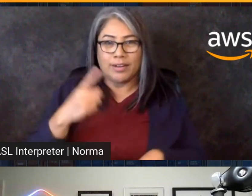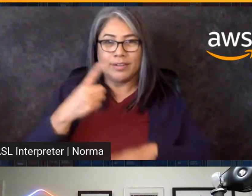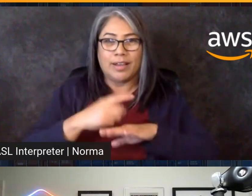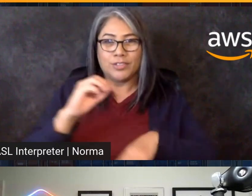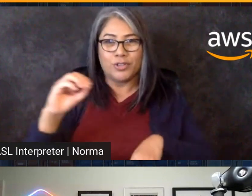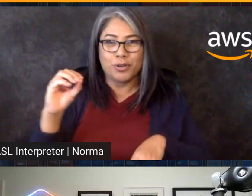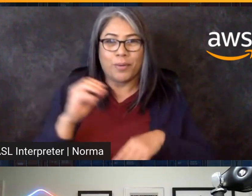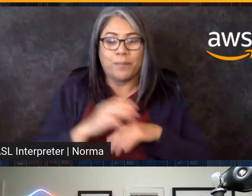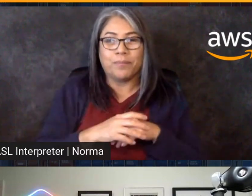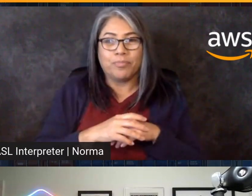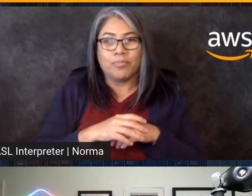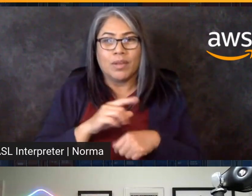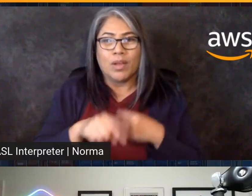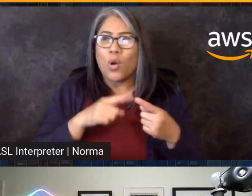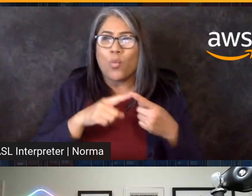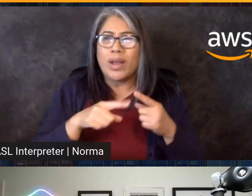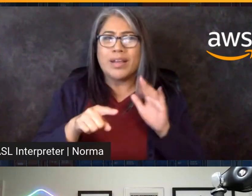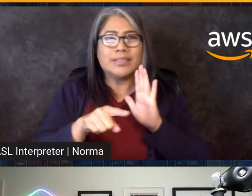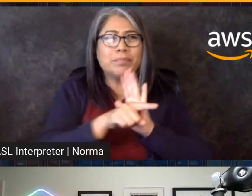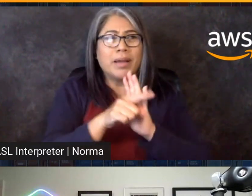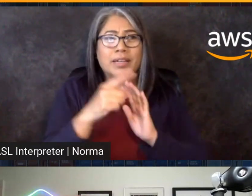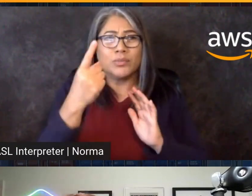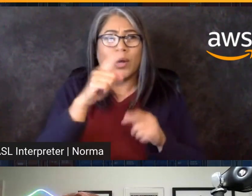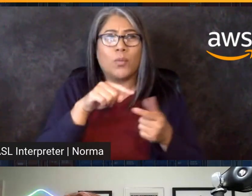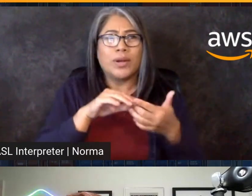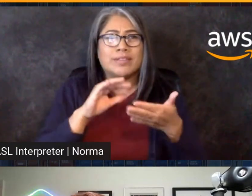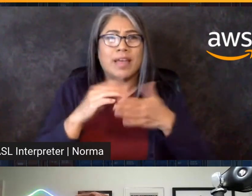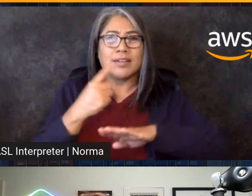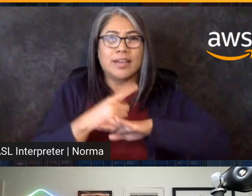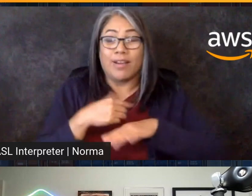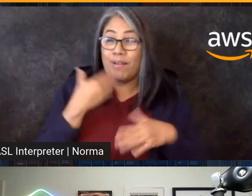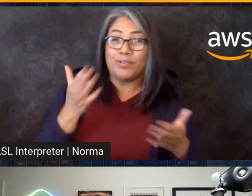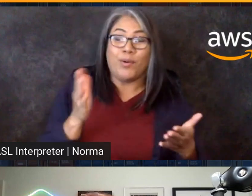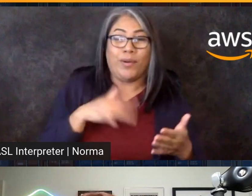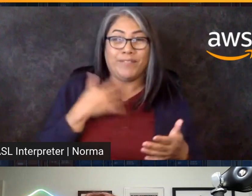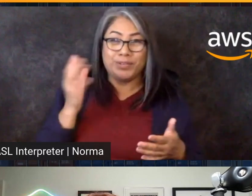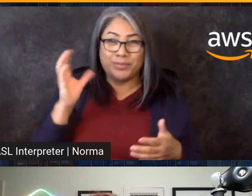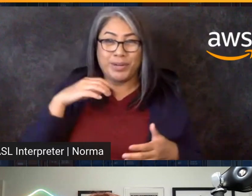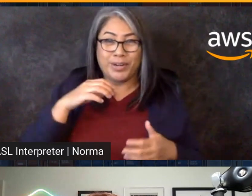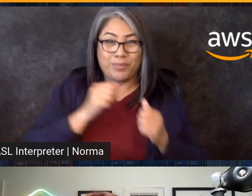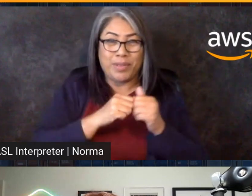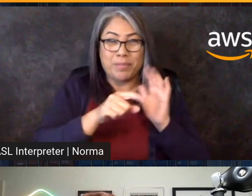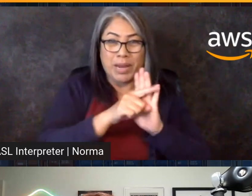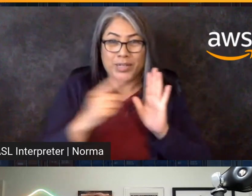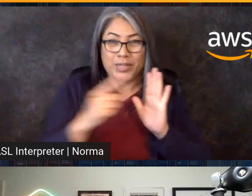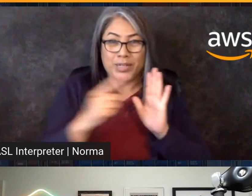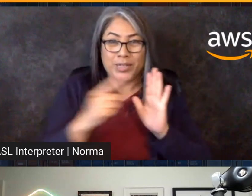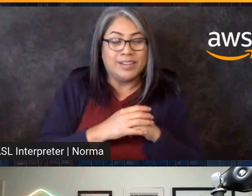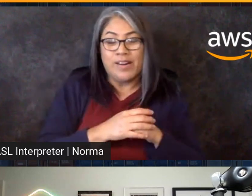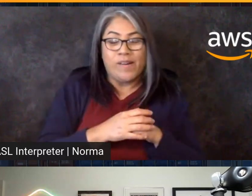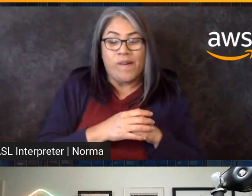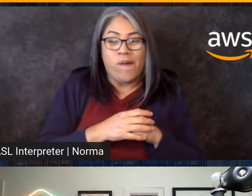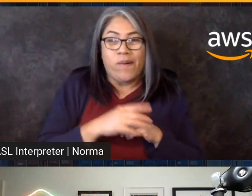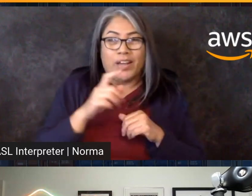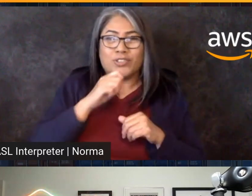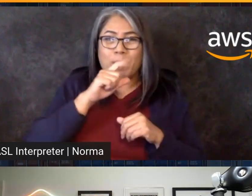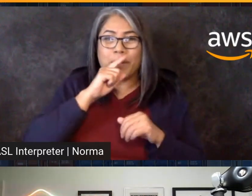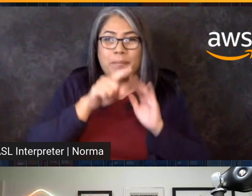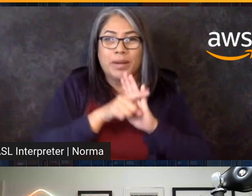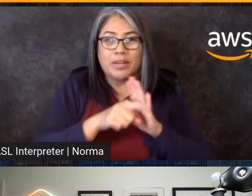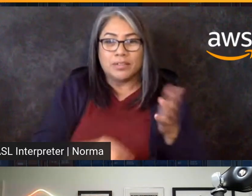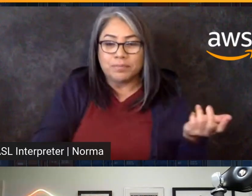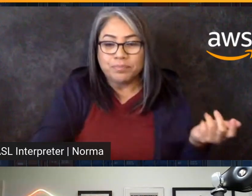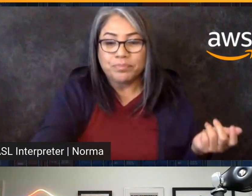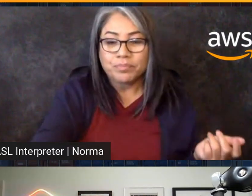When is -1? I don't know. I don't know. Like, it feels weird, the -1 thing. Like, it should actually, I mean, like